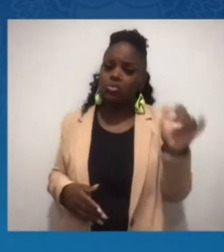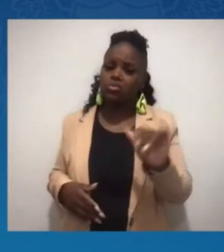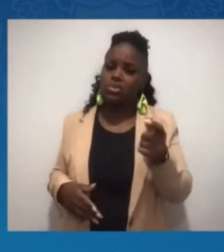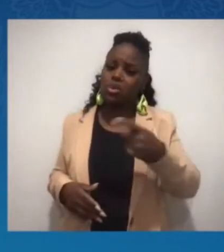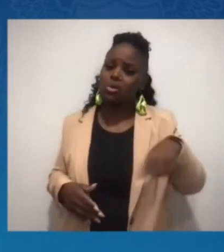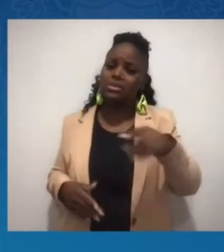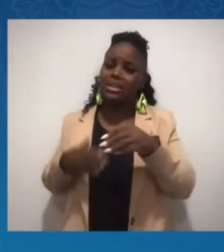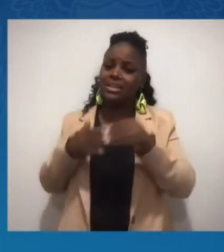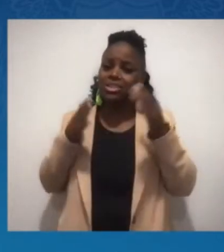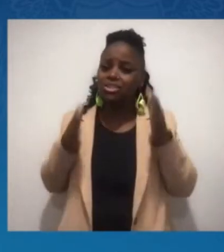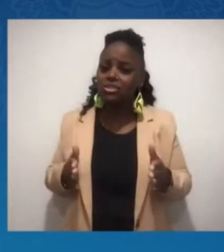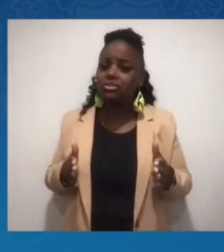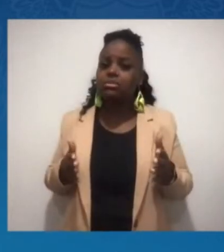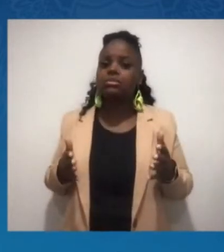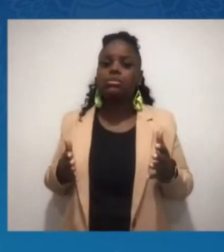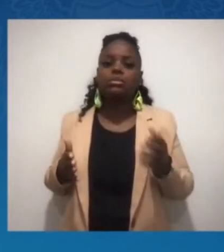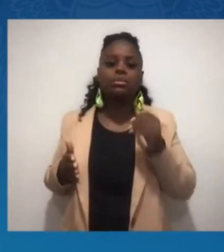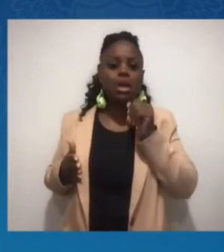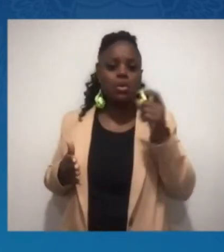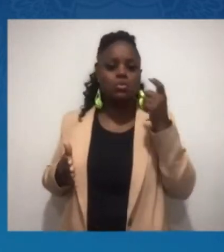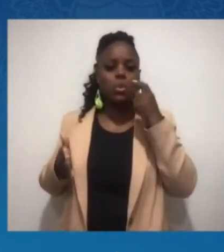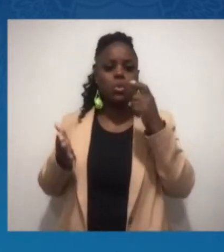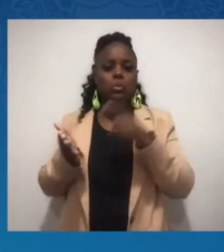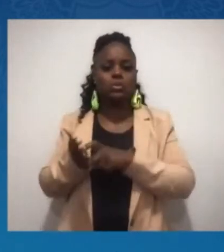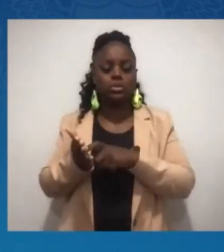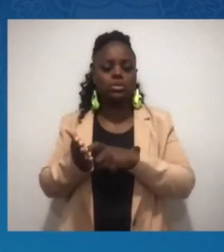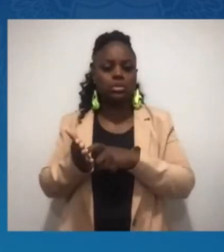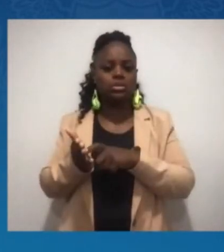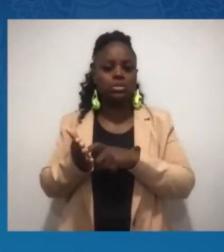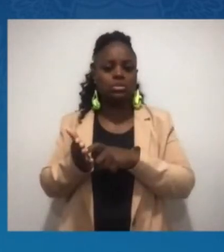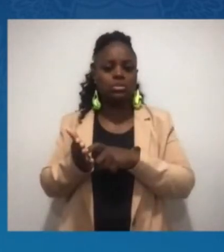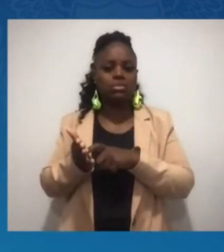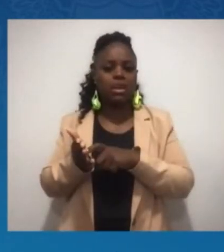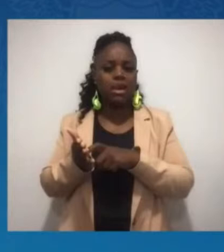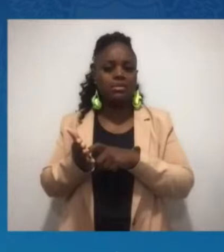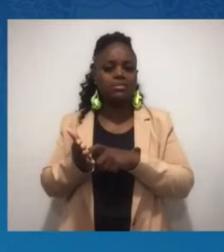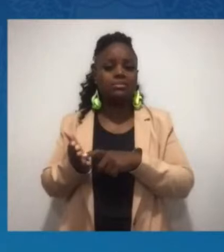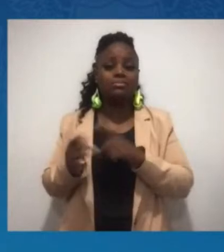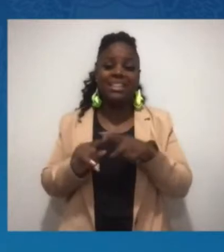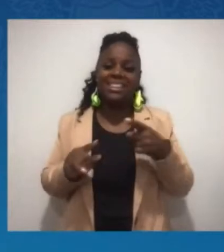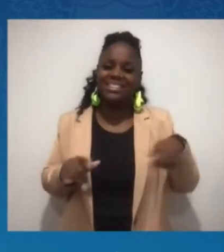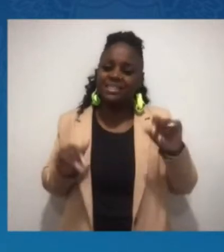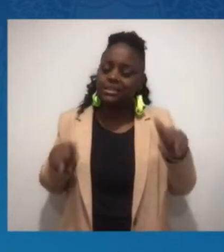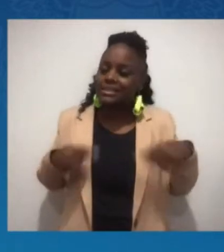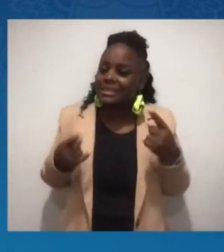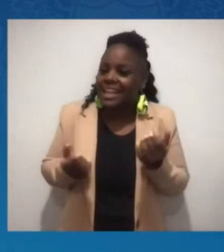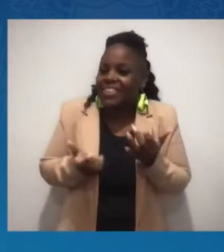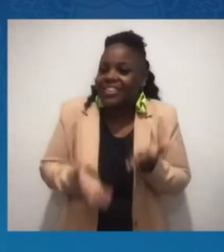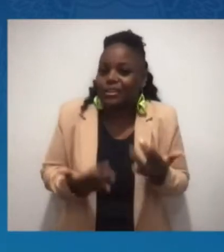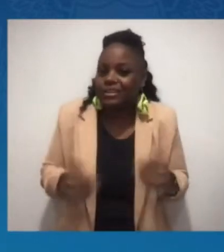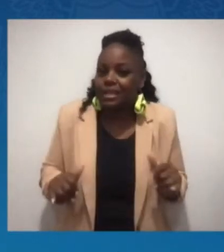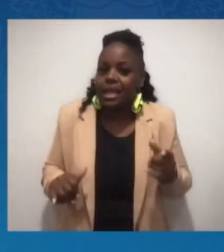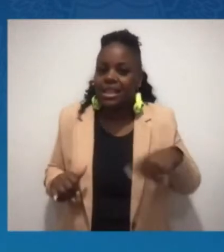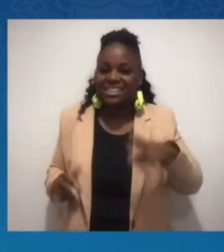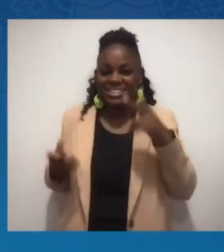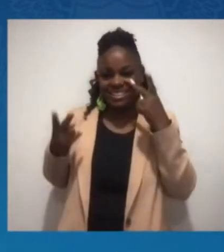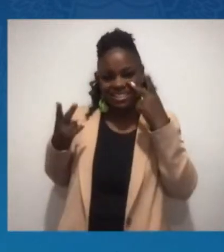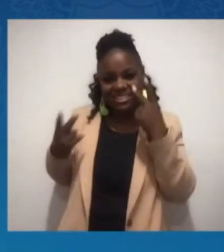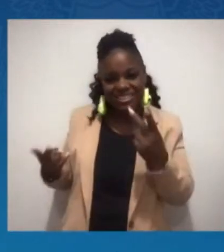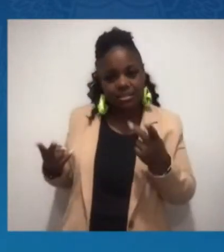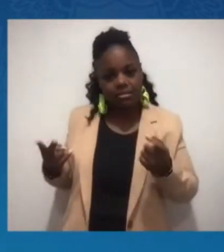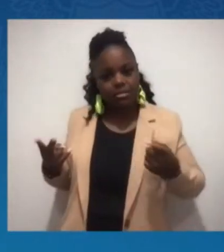there because they see and know what's happening in their own communities, and they are leaders in their communities and